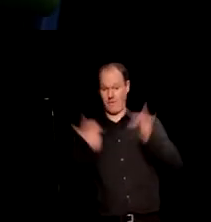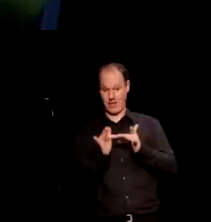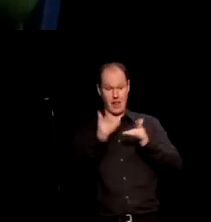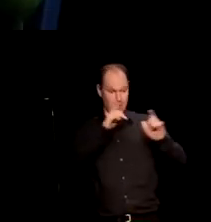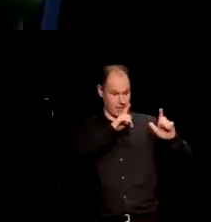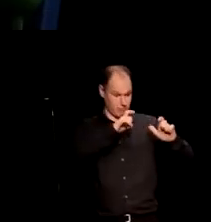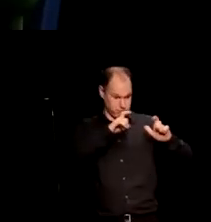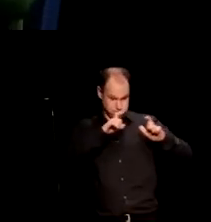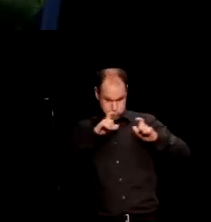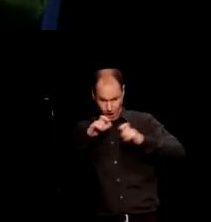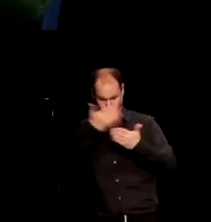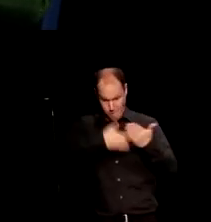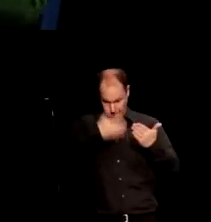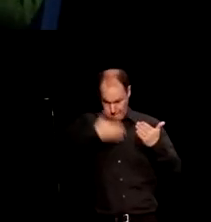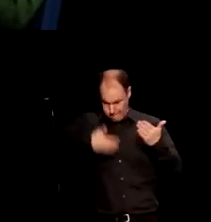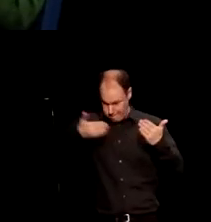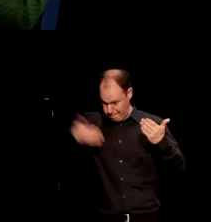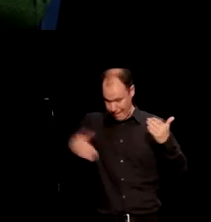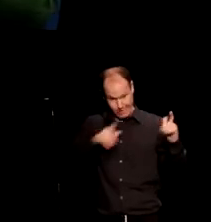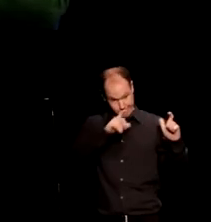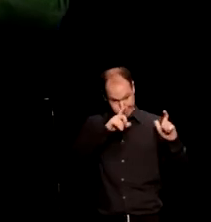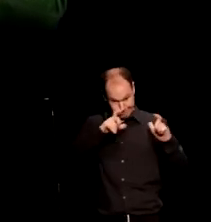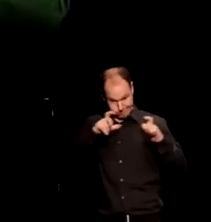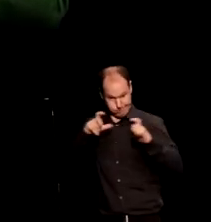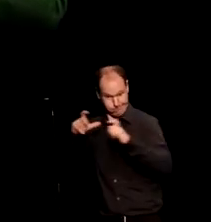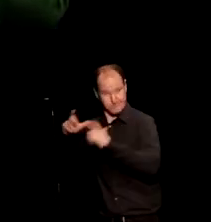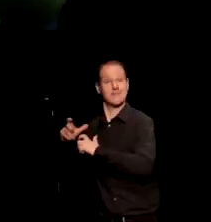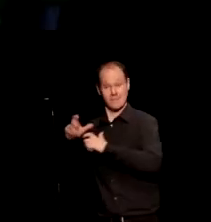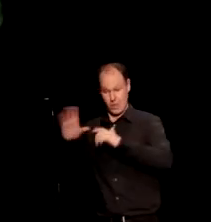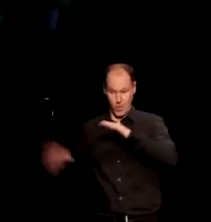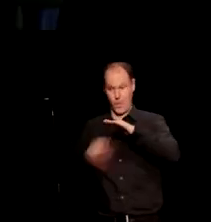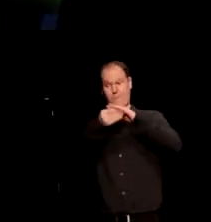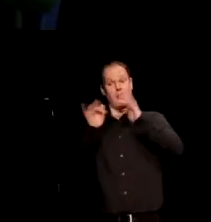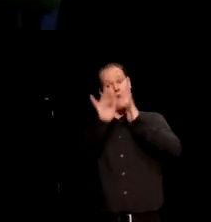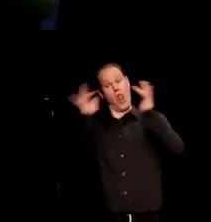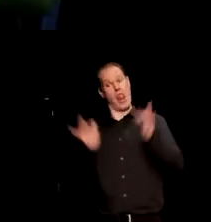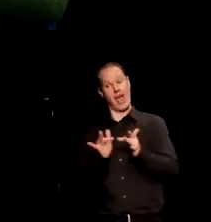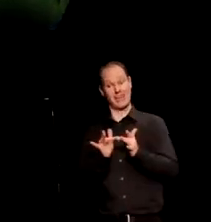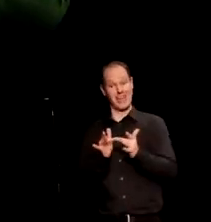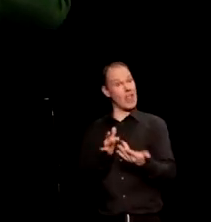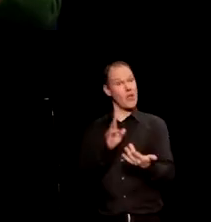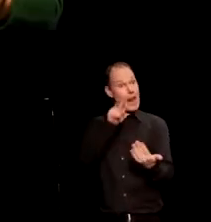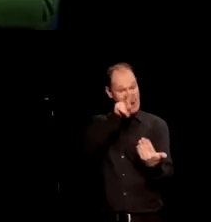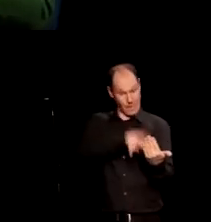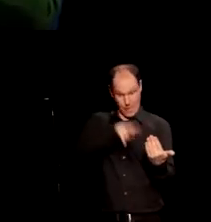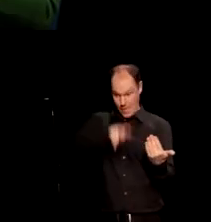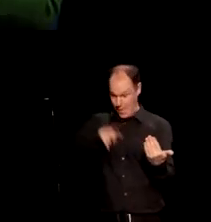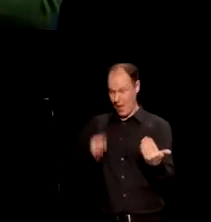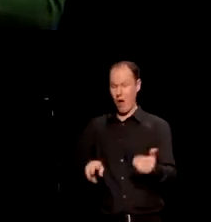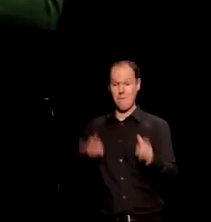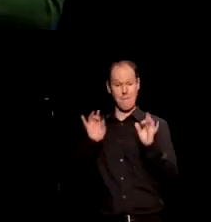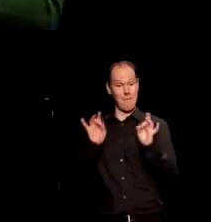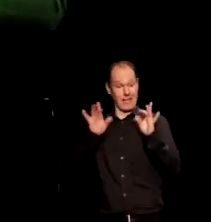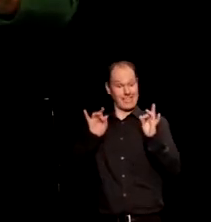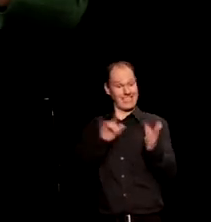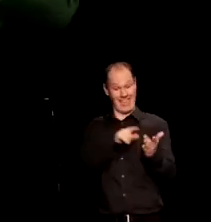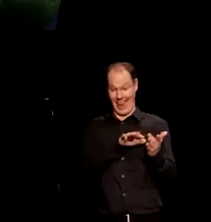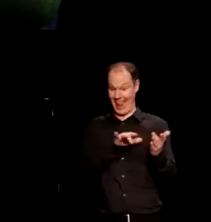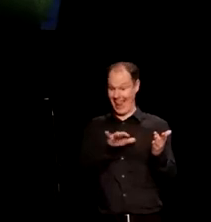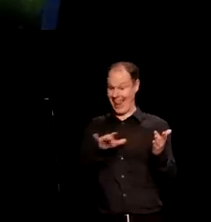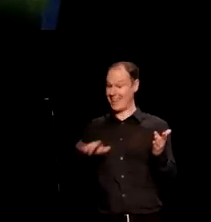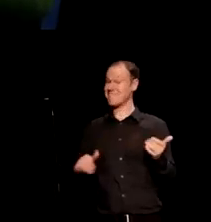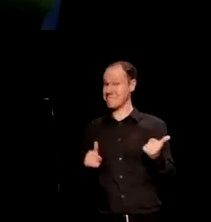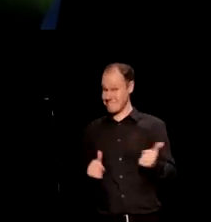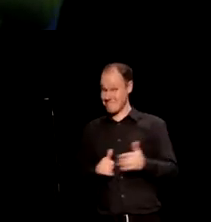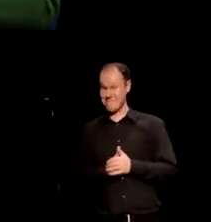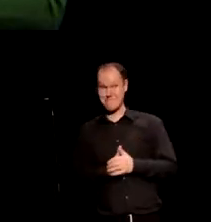photographed, so you actually get to see the play script, which, as Ellie says, it actually has a lot of magic in itself, and you can see how, often,